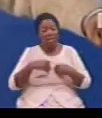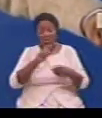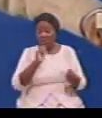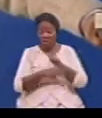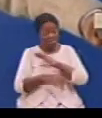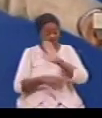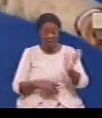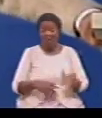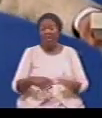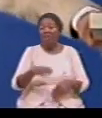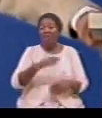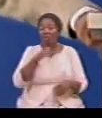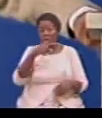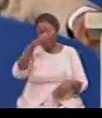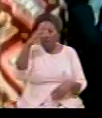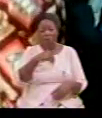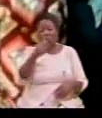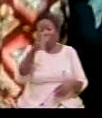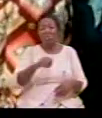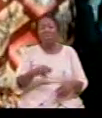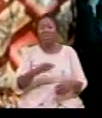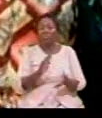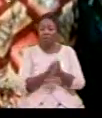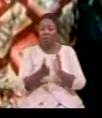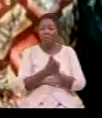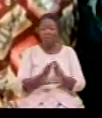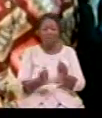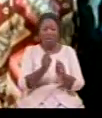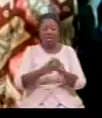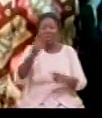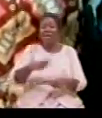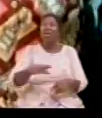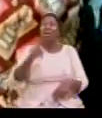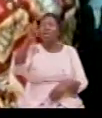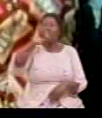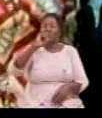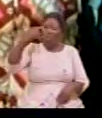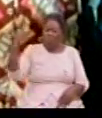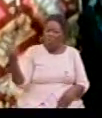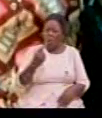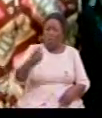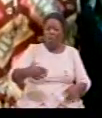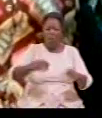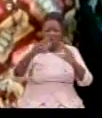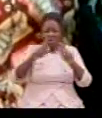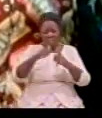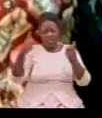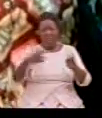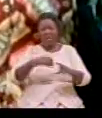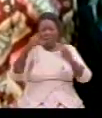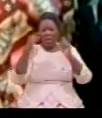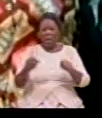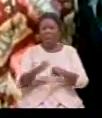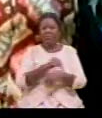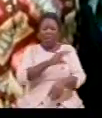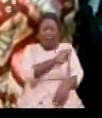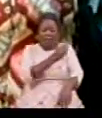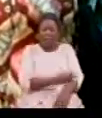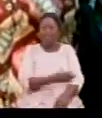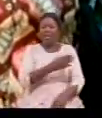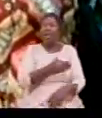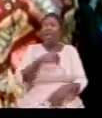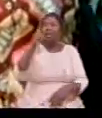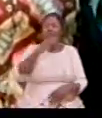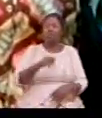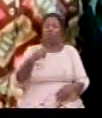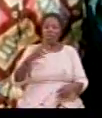because God is becoming greater. He's always great, he's always powerful, he's always mighty, and he's always the